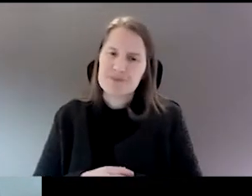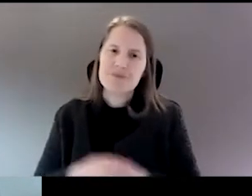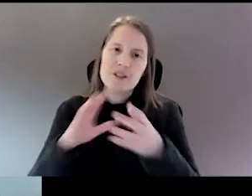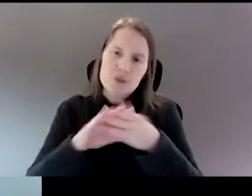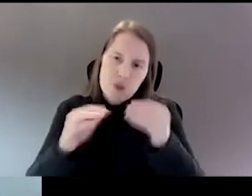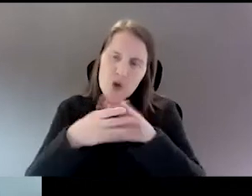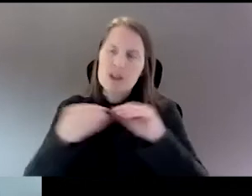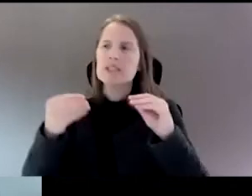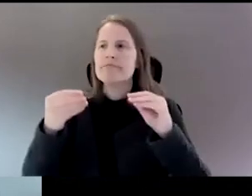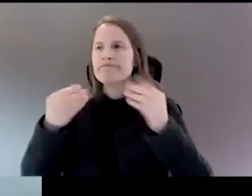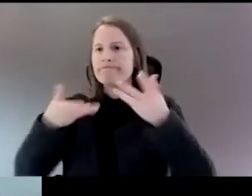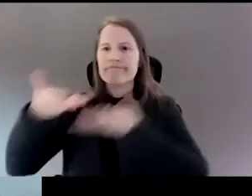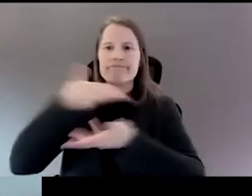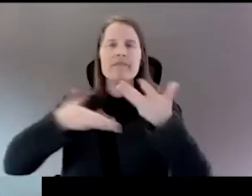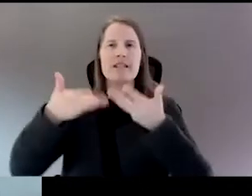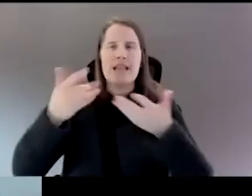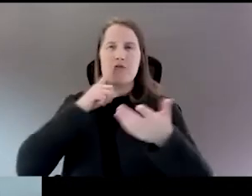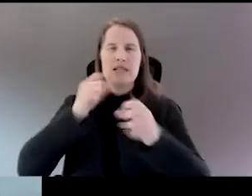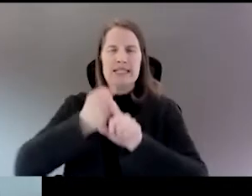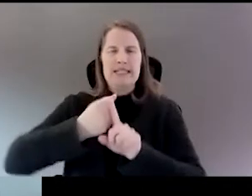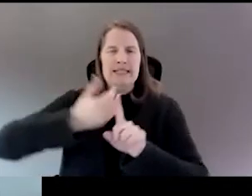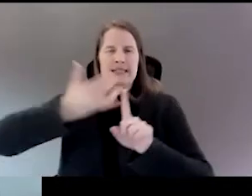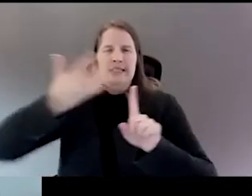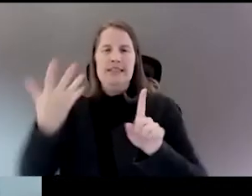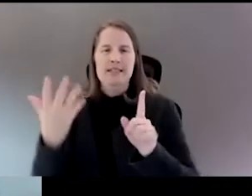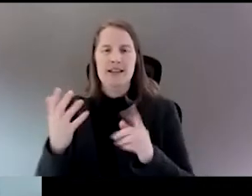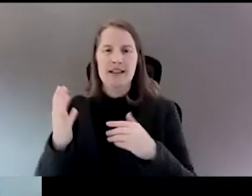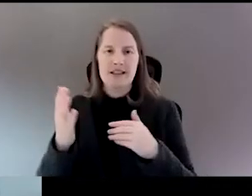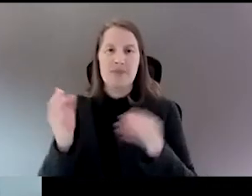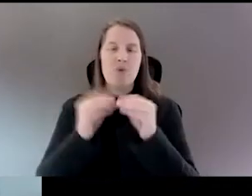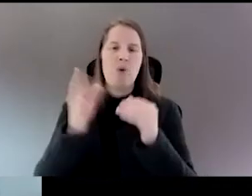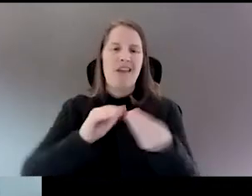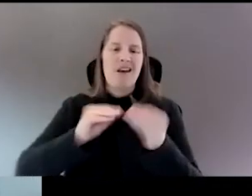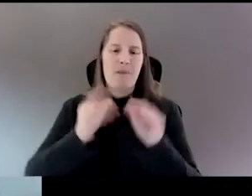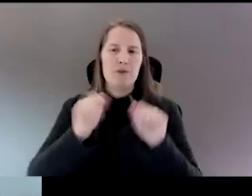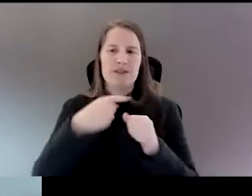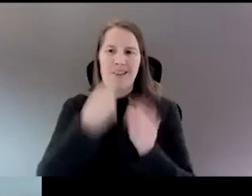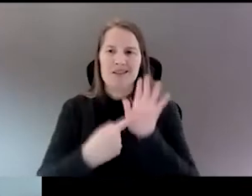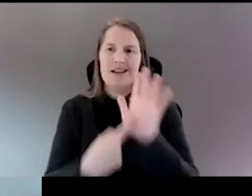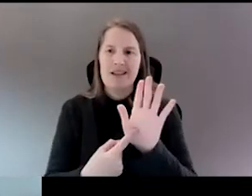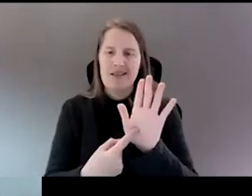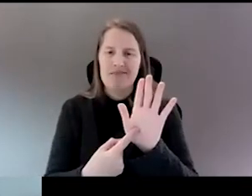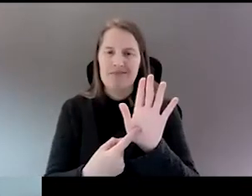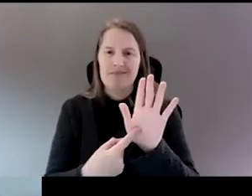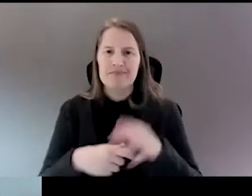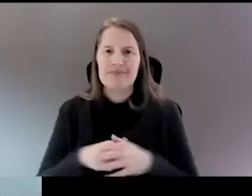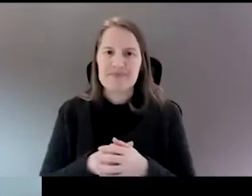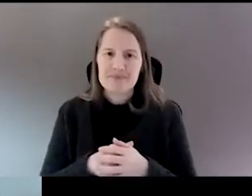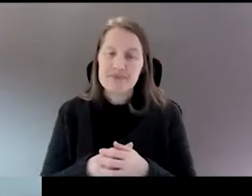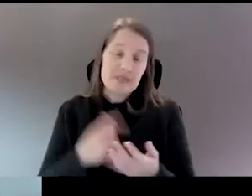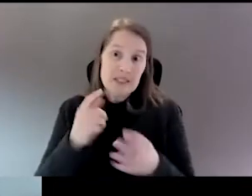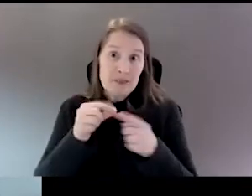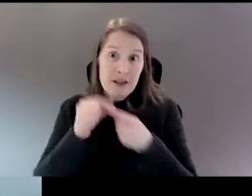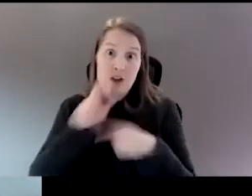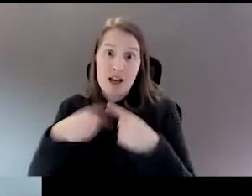that tell more than what can be measured by numbers. Because it's not an absolute thing, especially when it comes to people. Numbers are great for